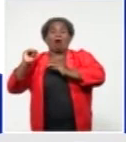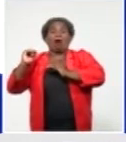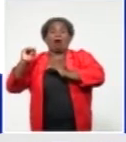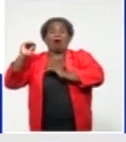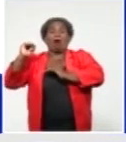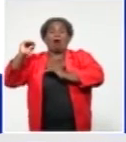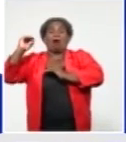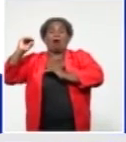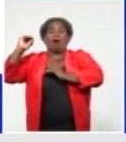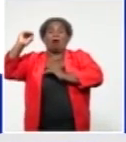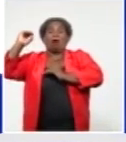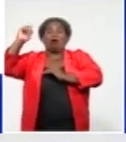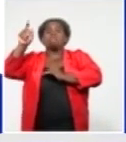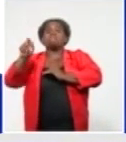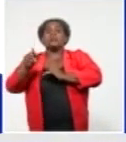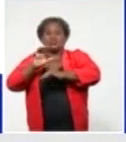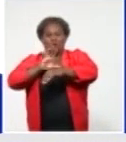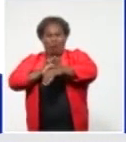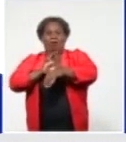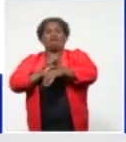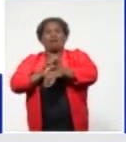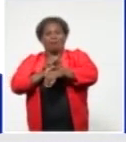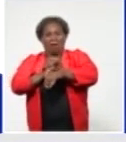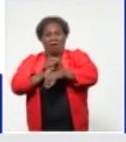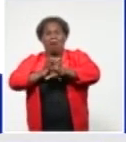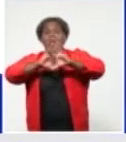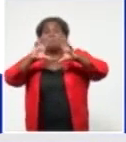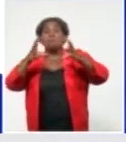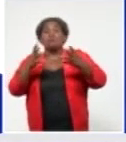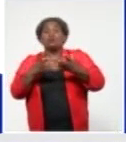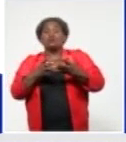depicts Southeast Asia, followed by Africa, and the lower